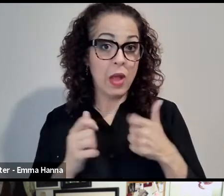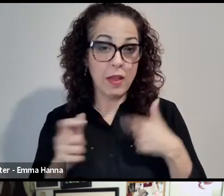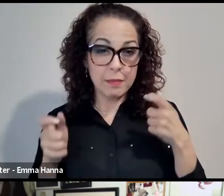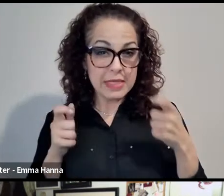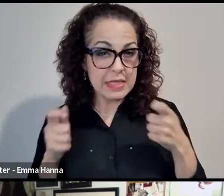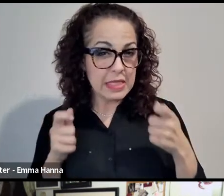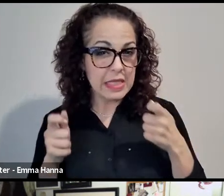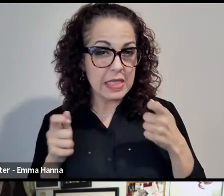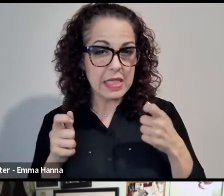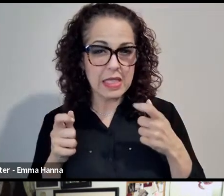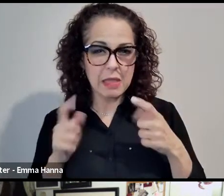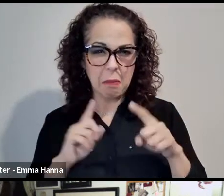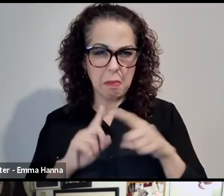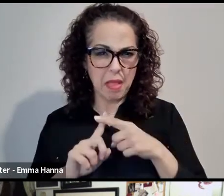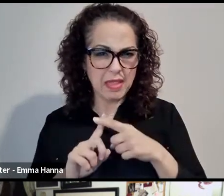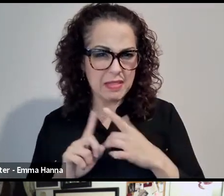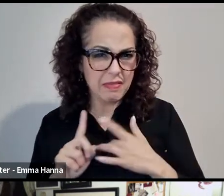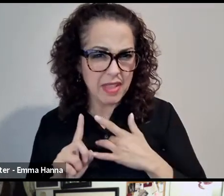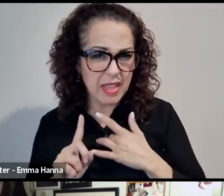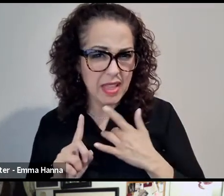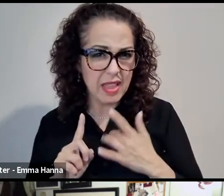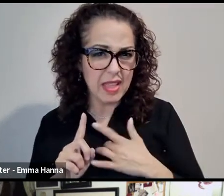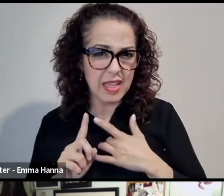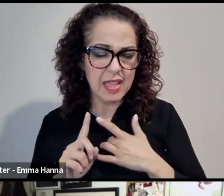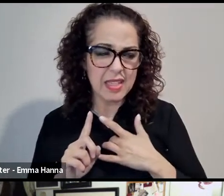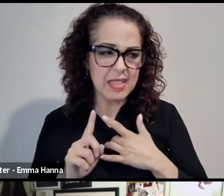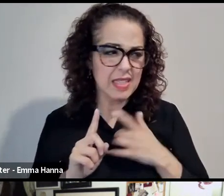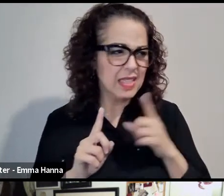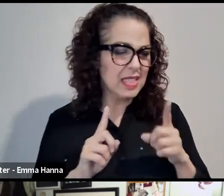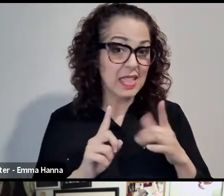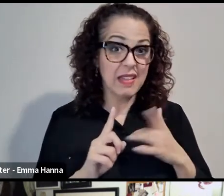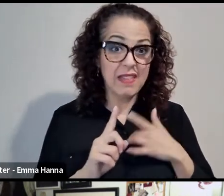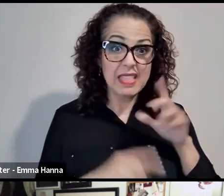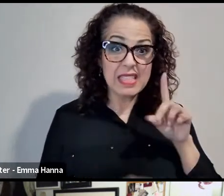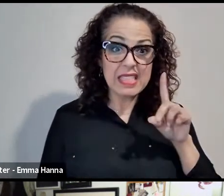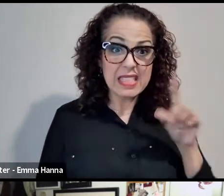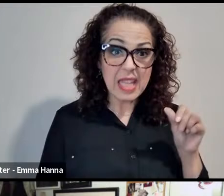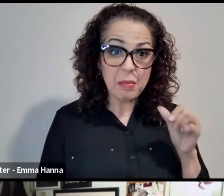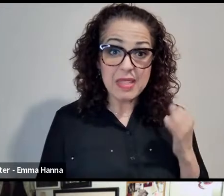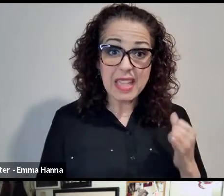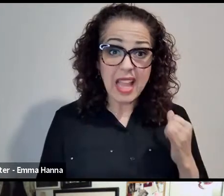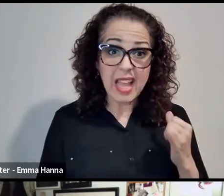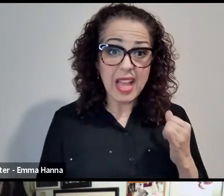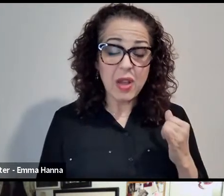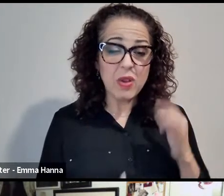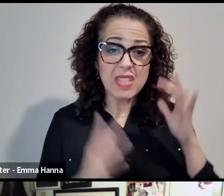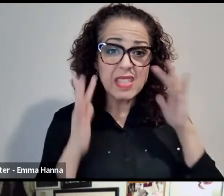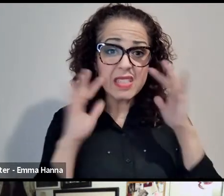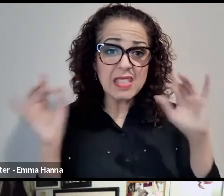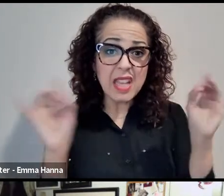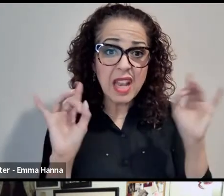feeling, first off, being disabled right now is a nightmare, in that